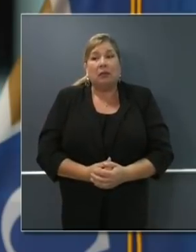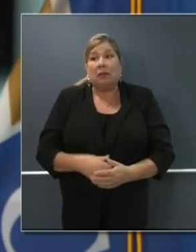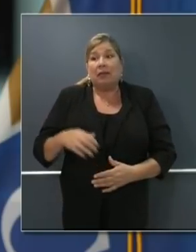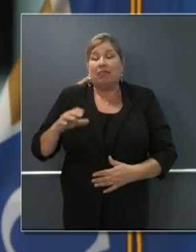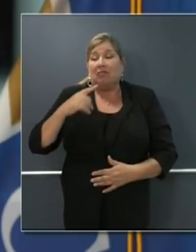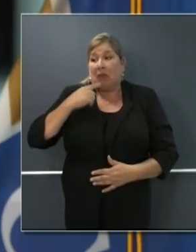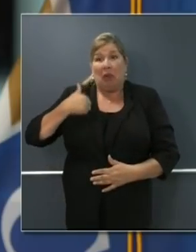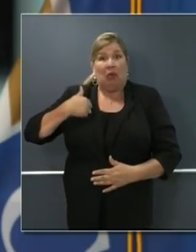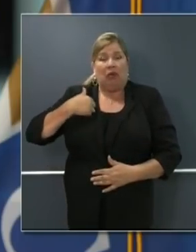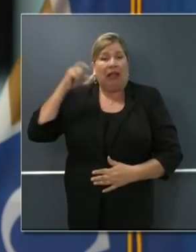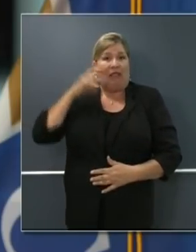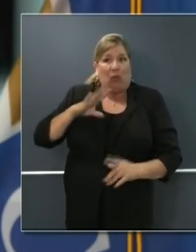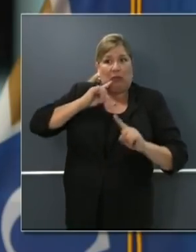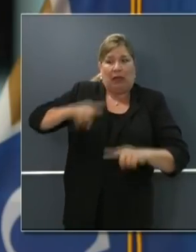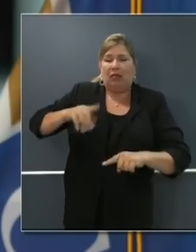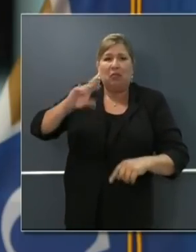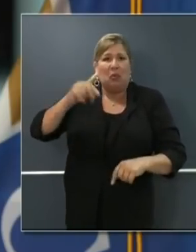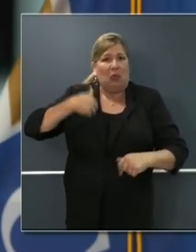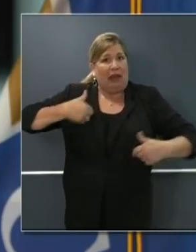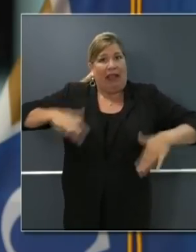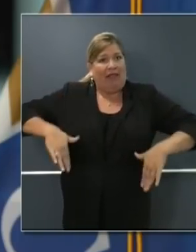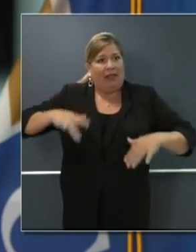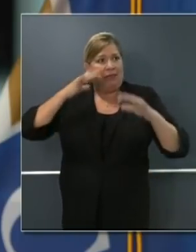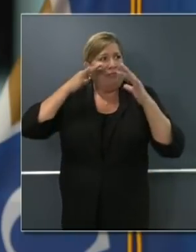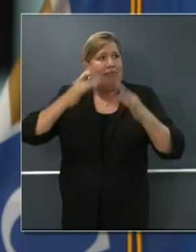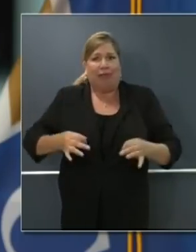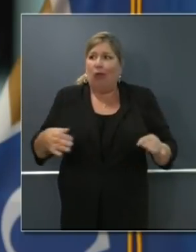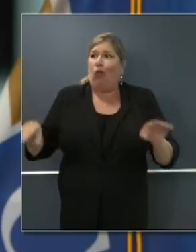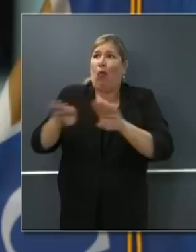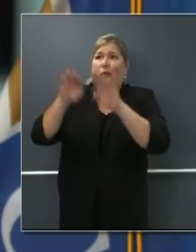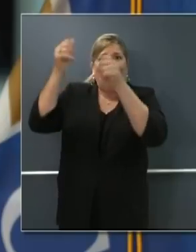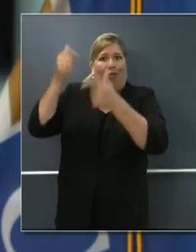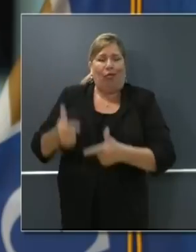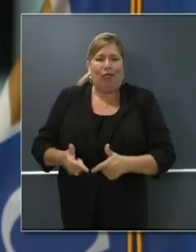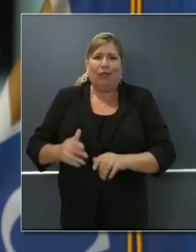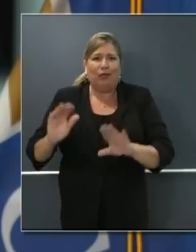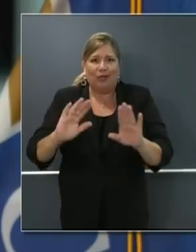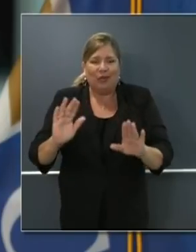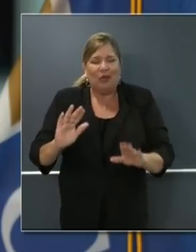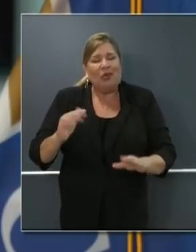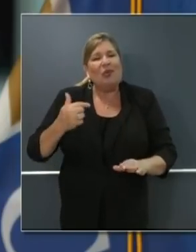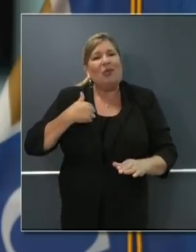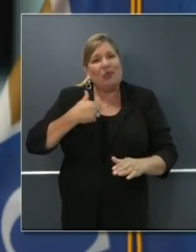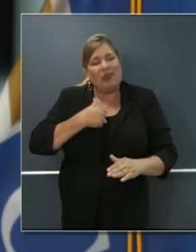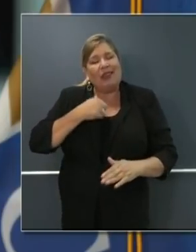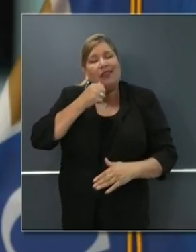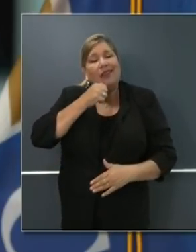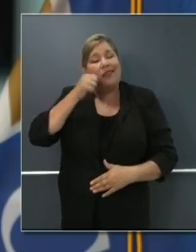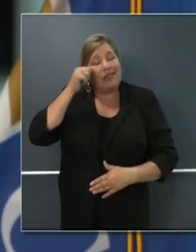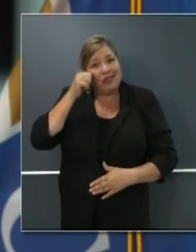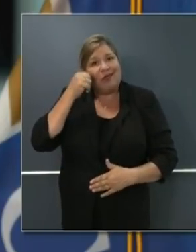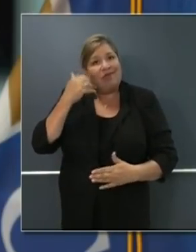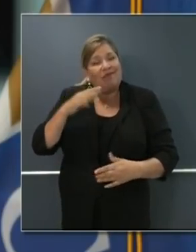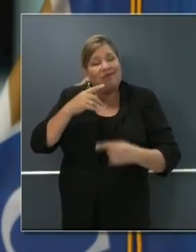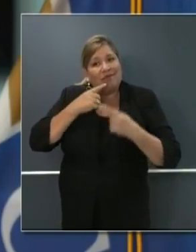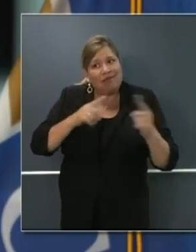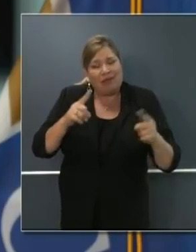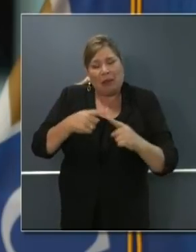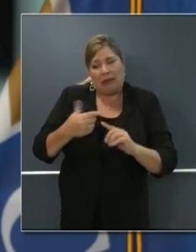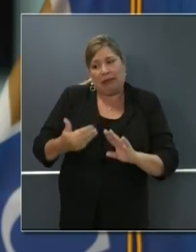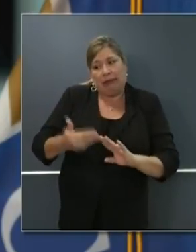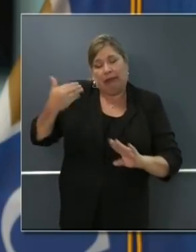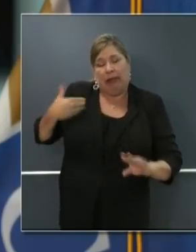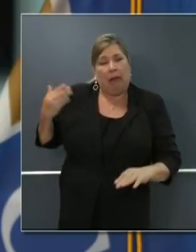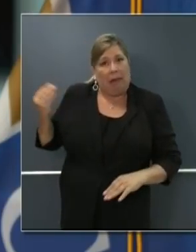having. So, no, this is consistent with what I've been saying, and I appreciate you acknowledging what we were saying yesterday, I think Monday,